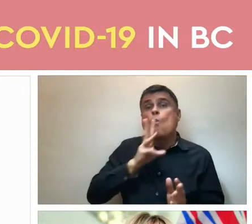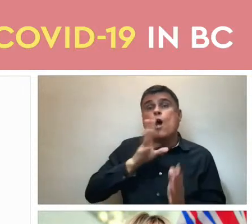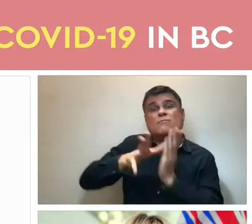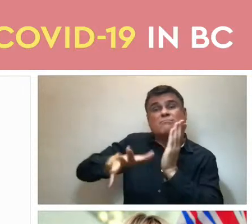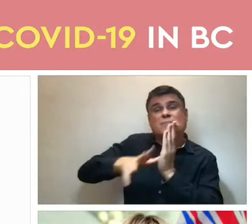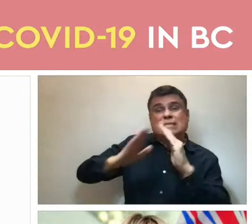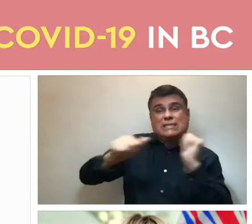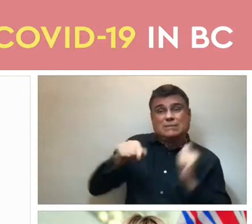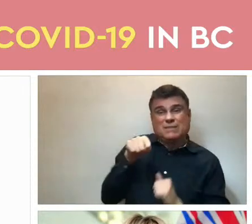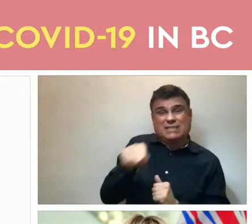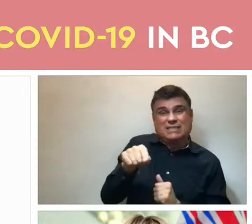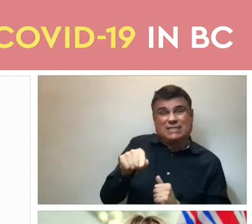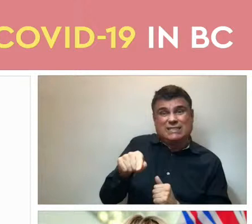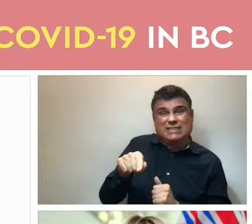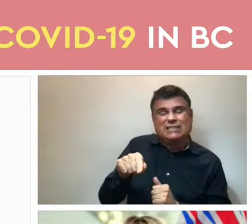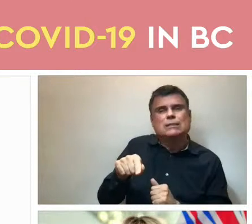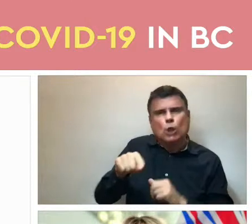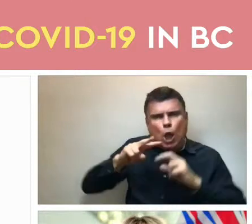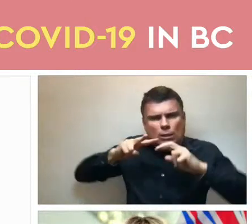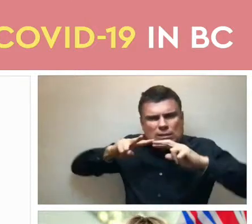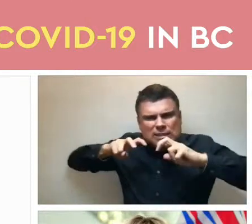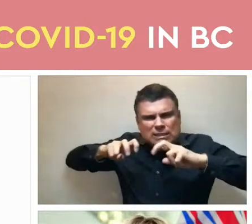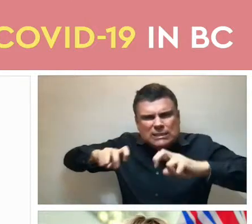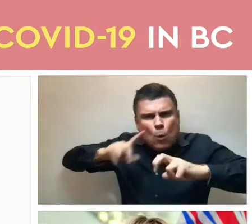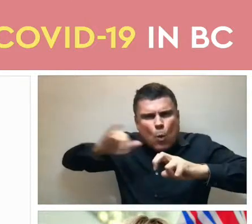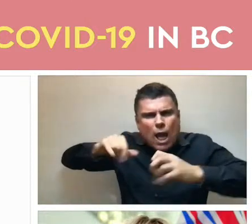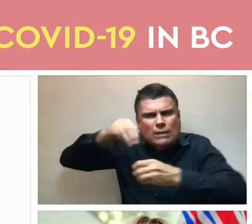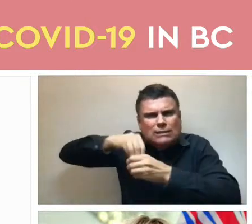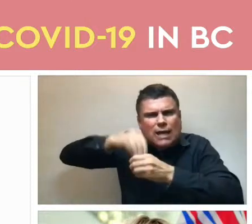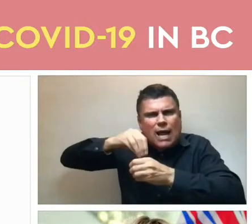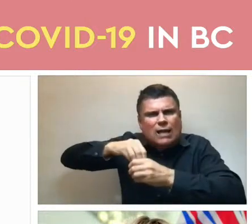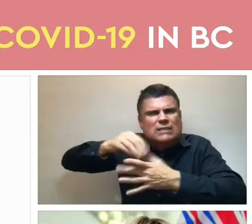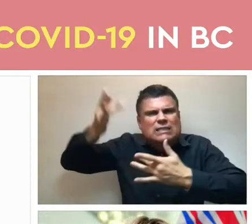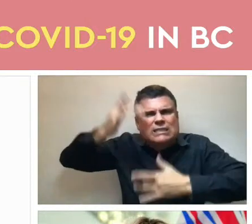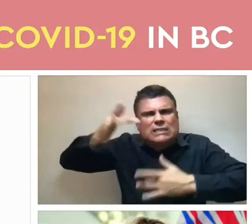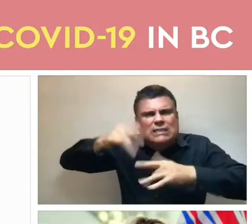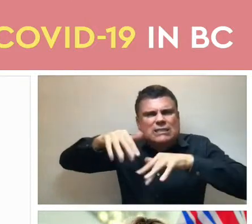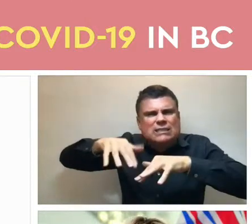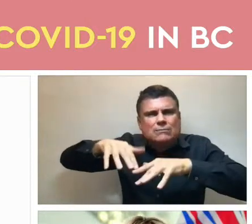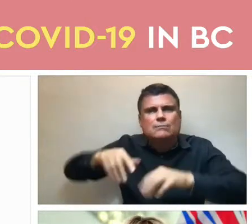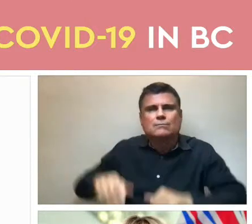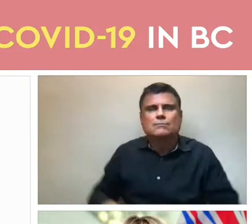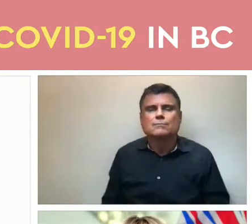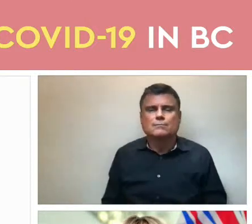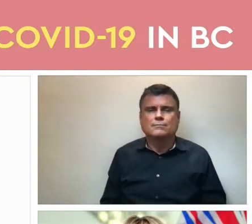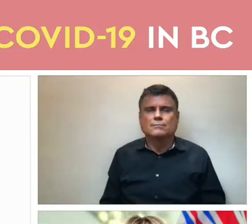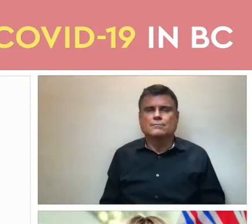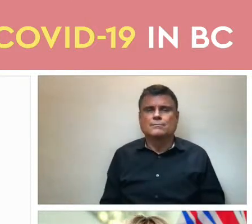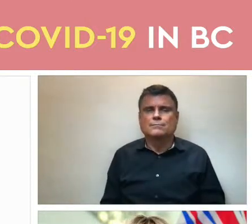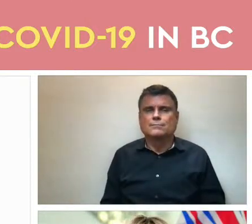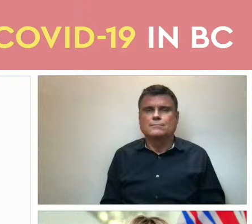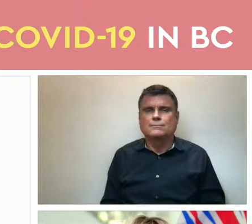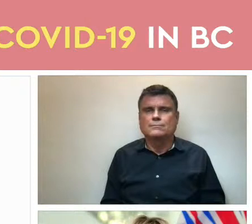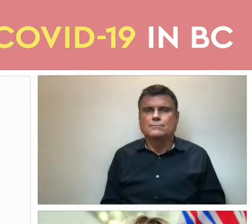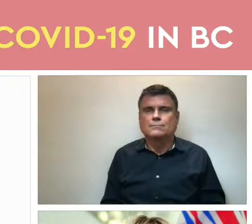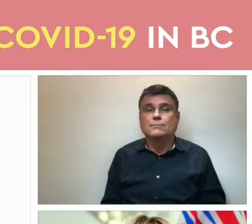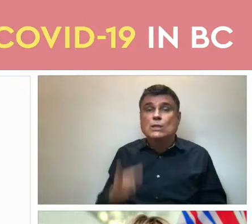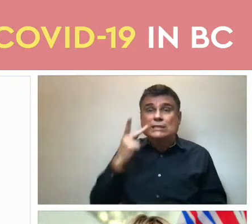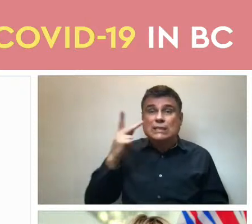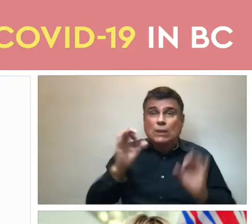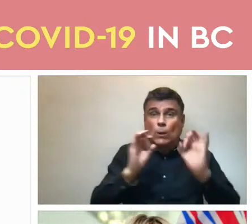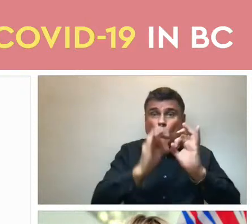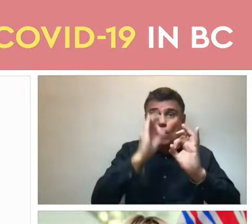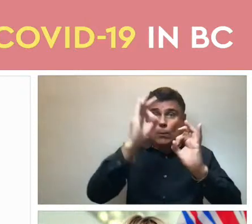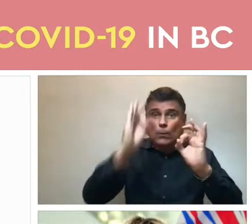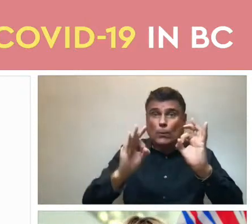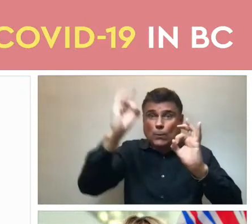Fraser Health region, from Annacis Island and the Langley area, and the circles represent where we've had virus detections